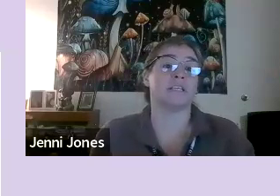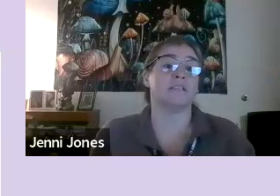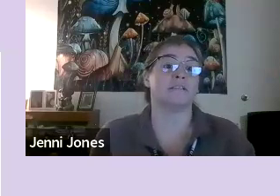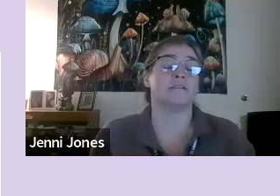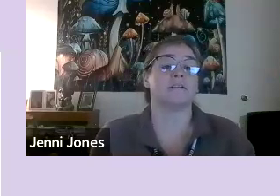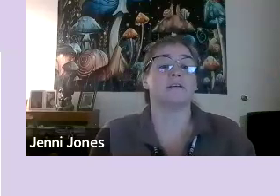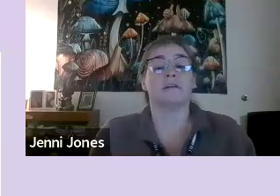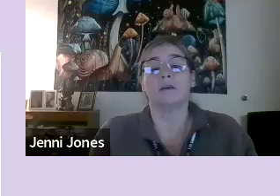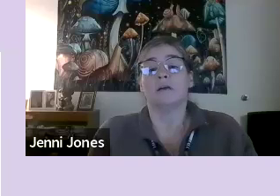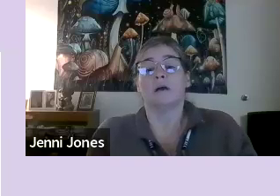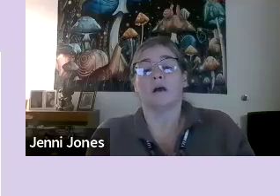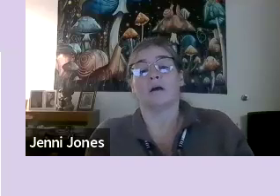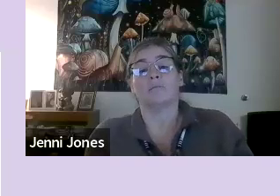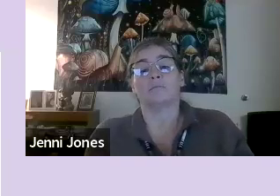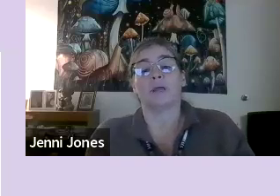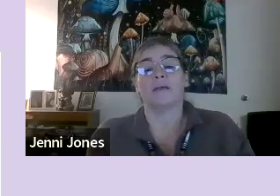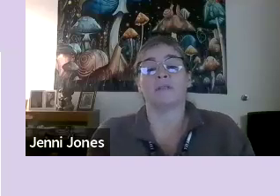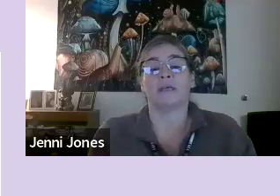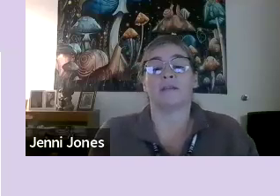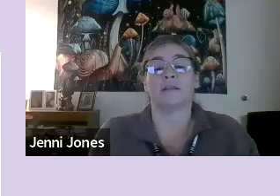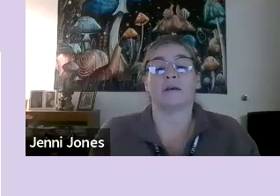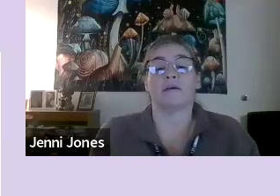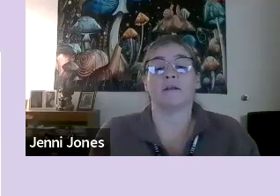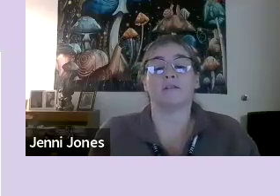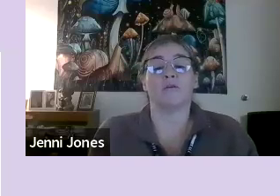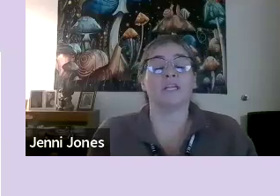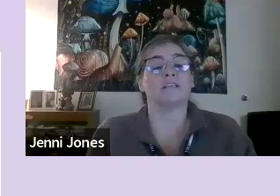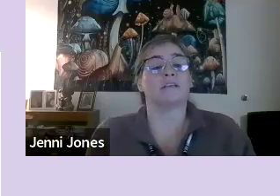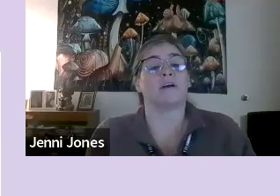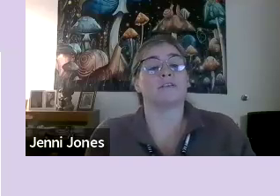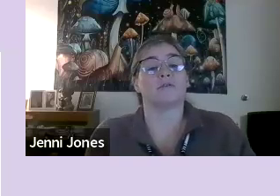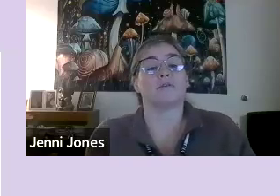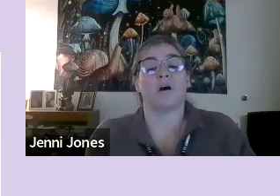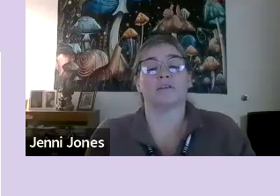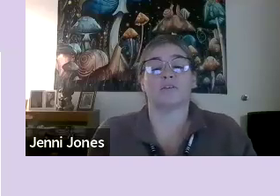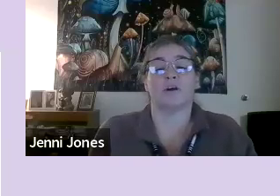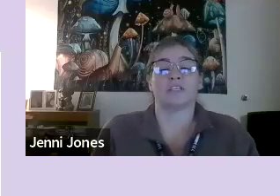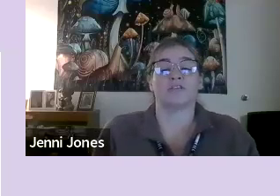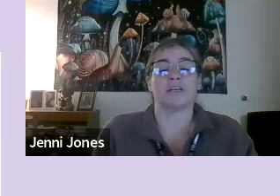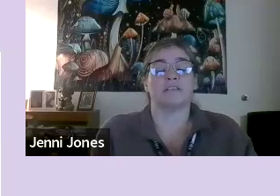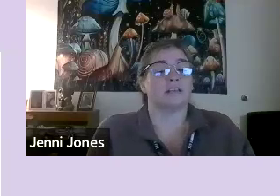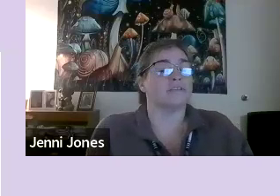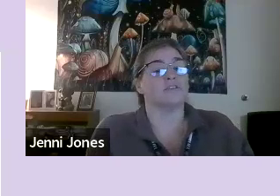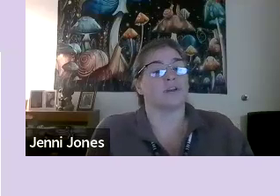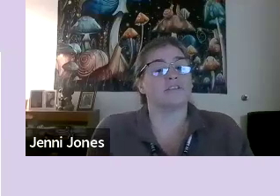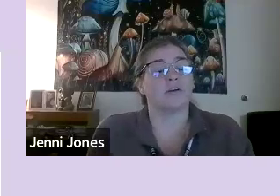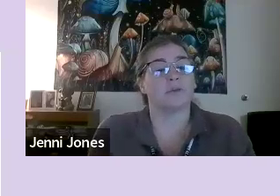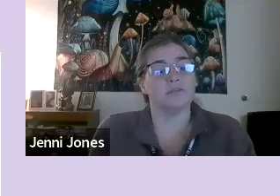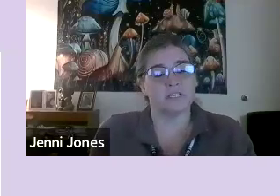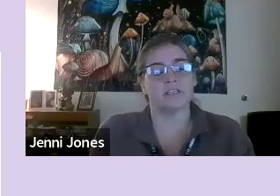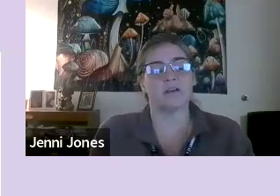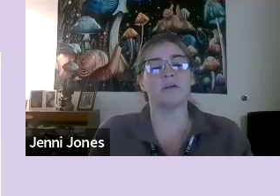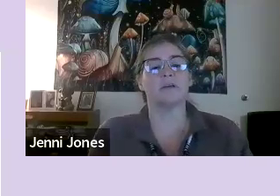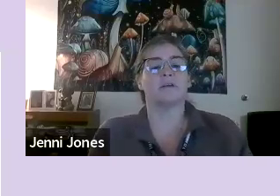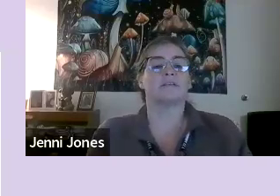of heart disease. And then loneliness can also cause chronic stress and strains